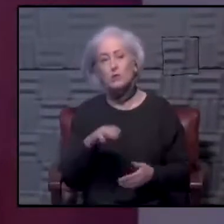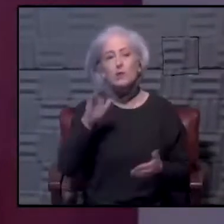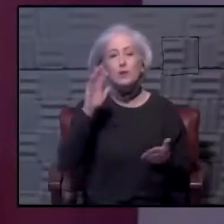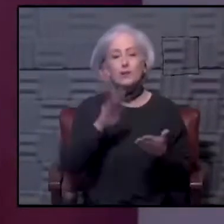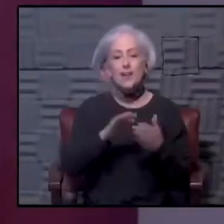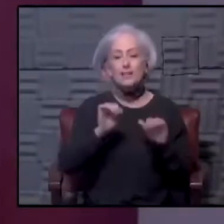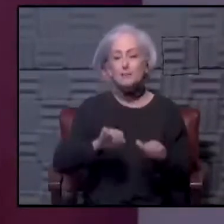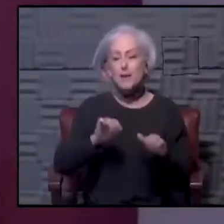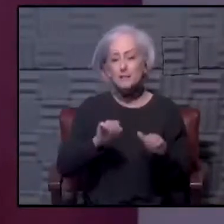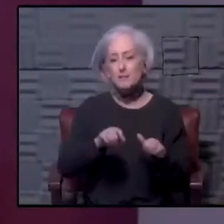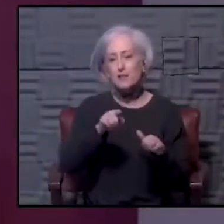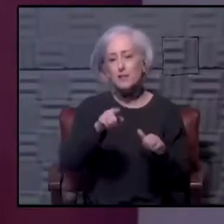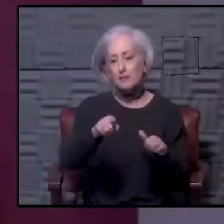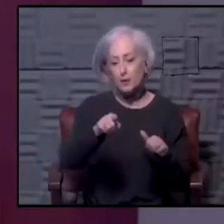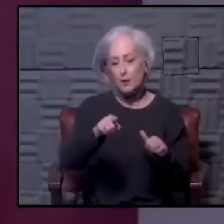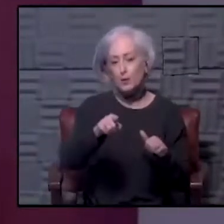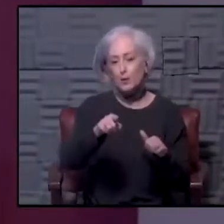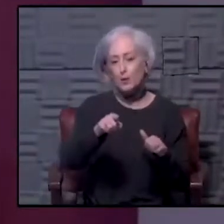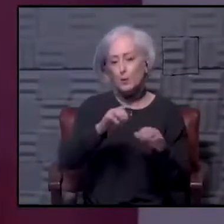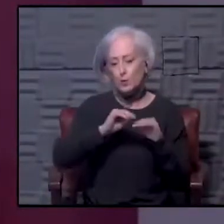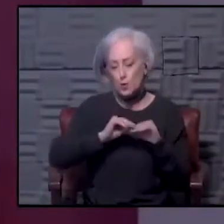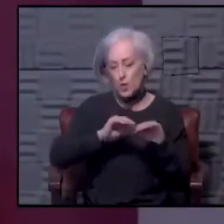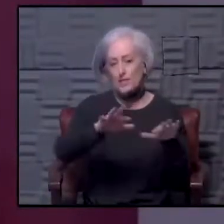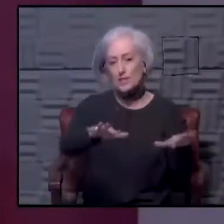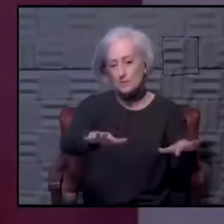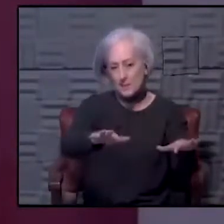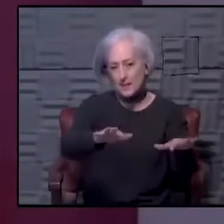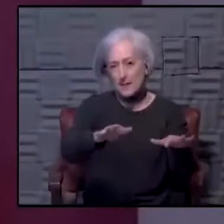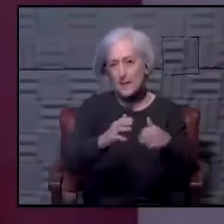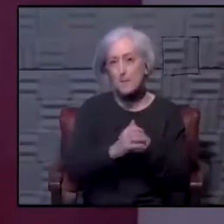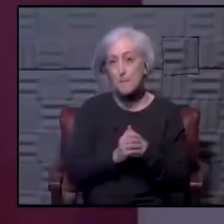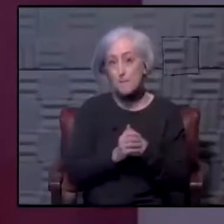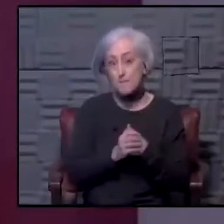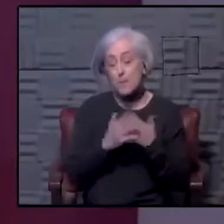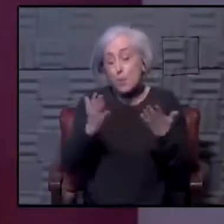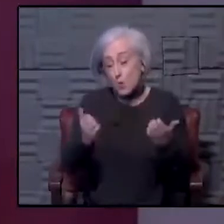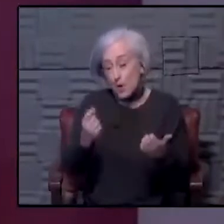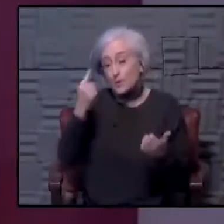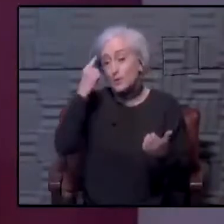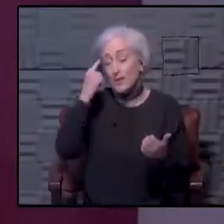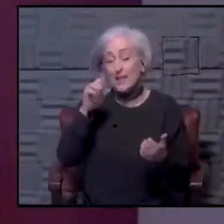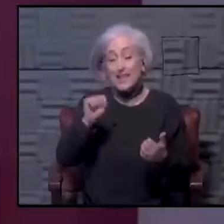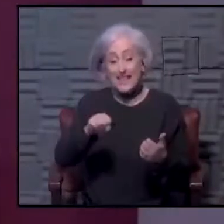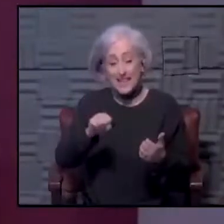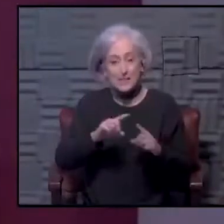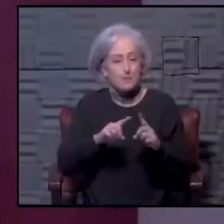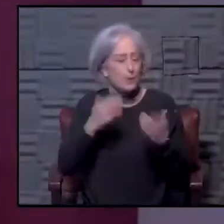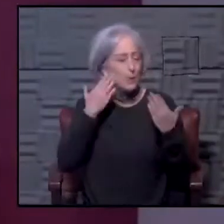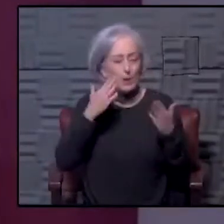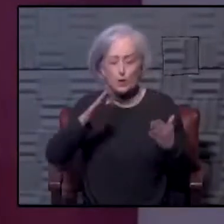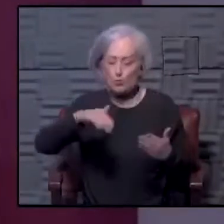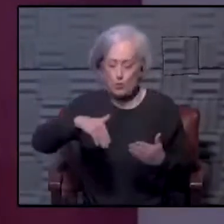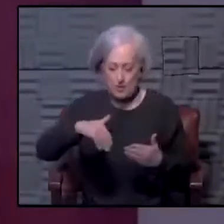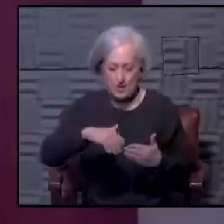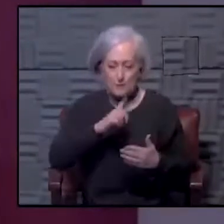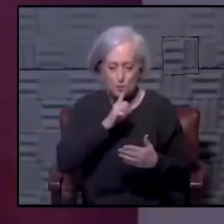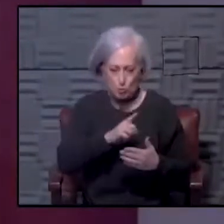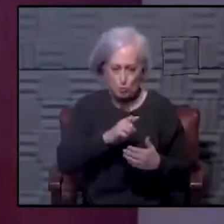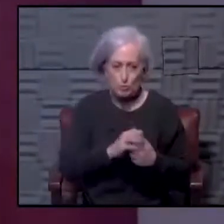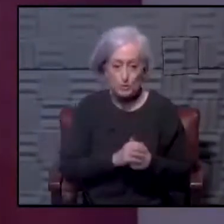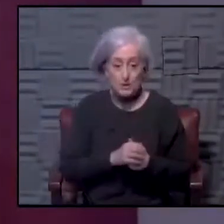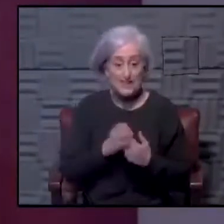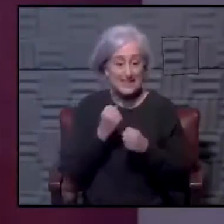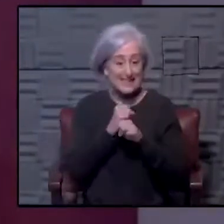likelihood of you having that transmission? We like to think so, but again, we don't know that for sure. So is it